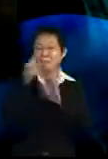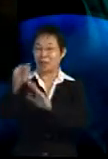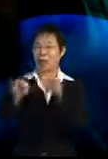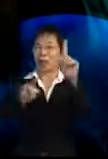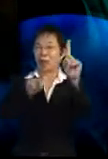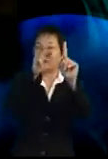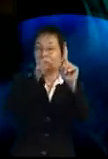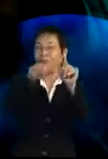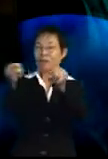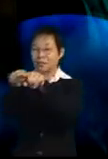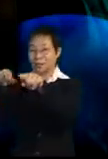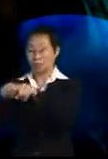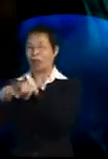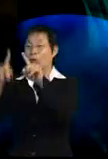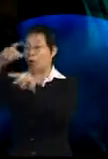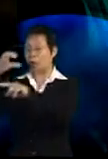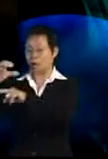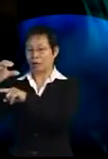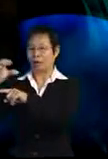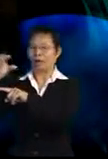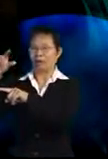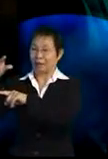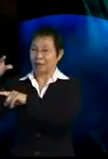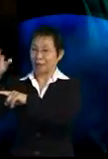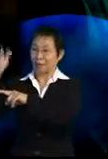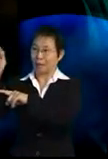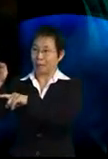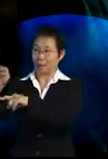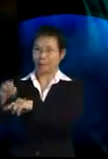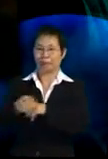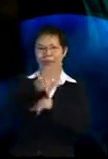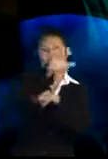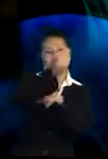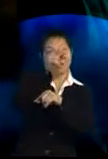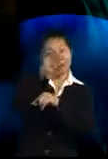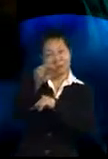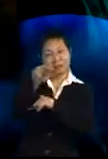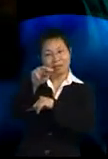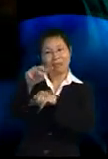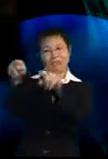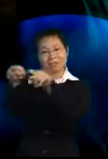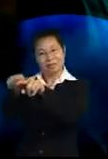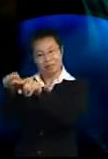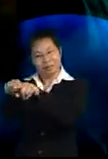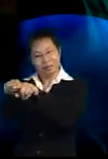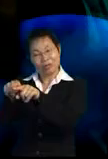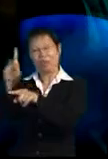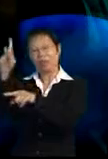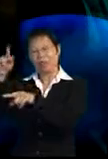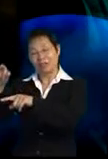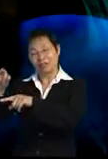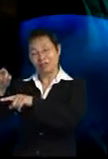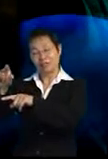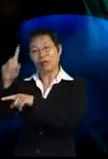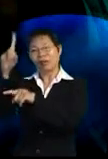Newton equals 100 gram. 10 Newton equals